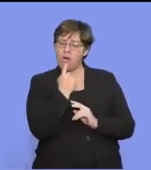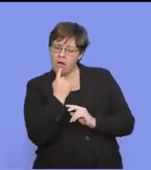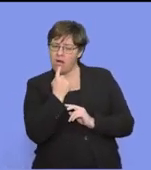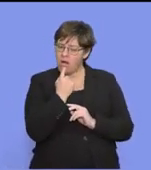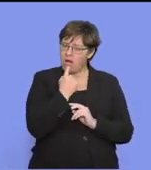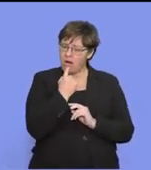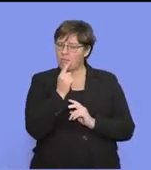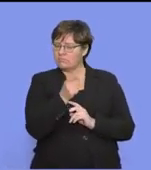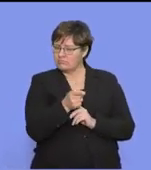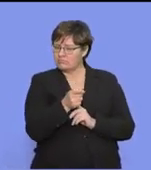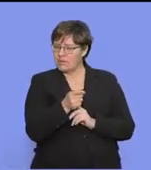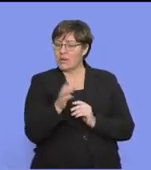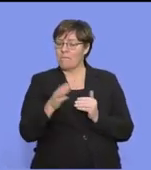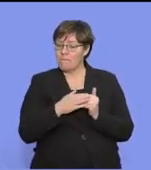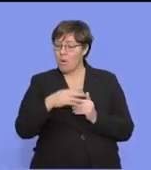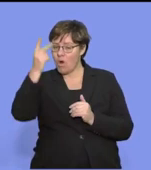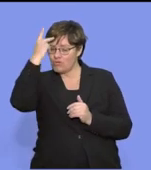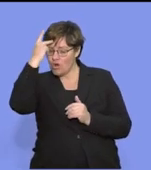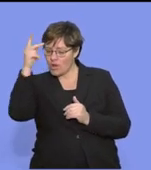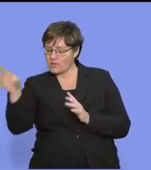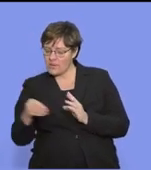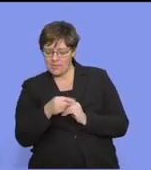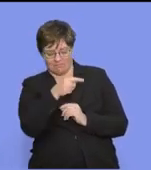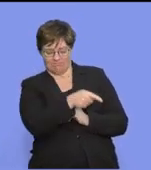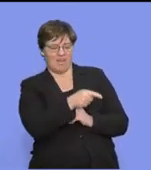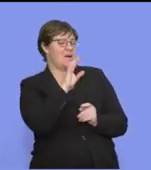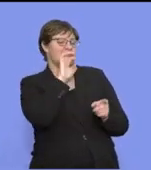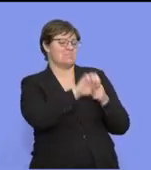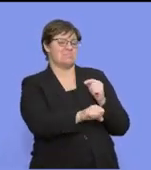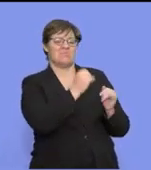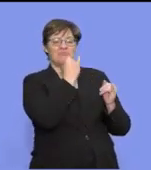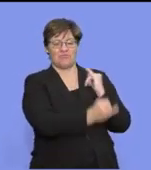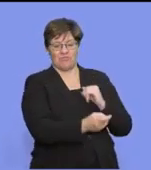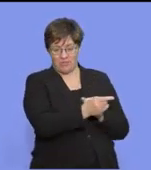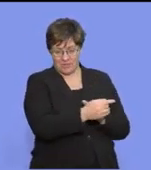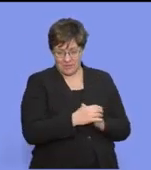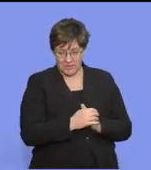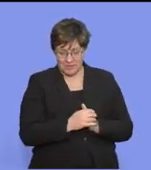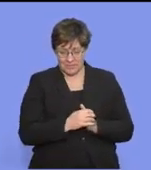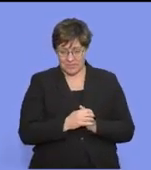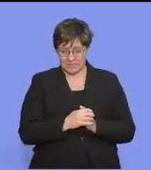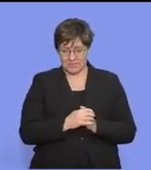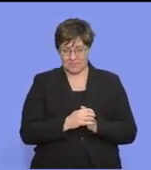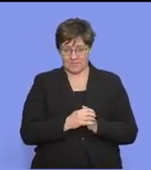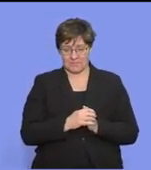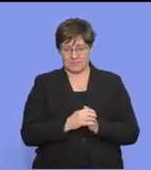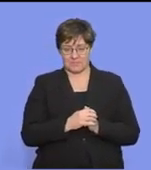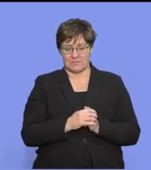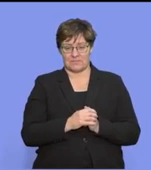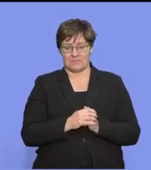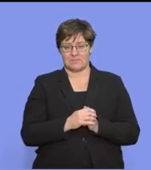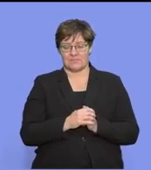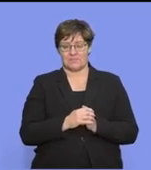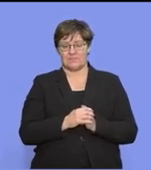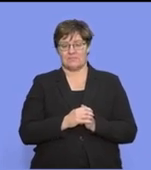did put forward these laws, that with more knowledge that we have acquired, or we have learned, or we have developed, that we